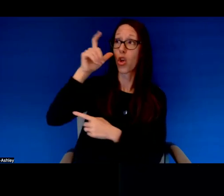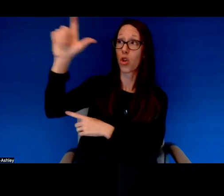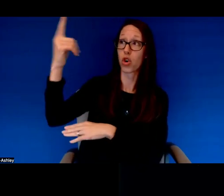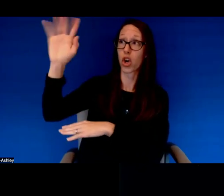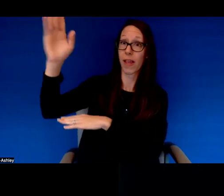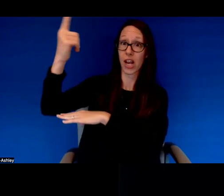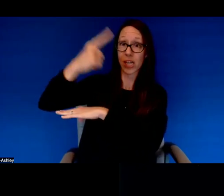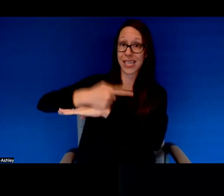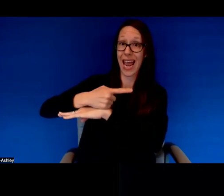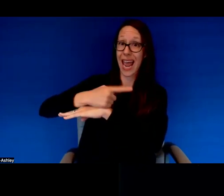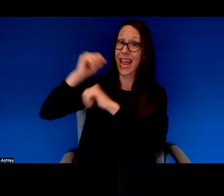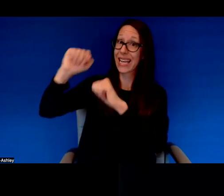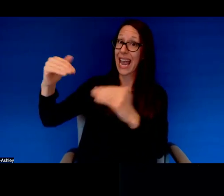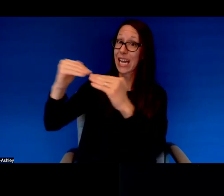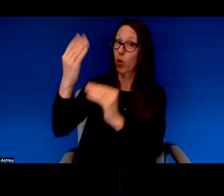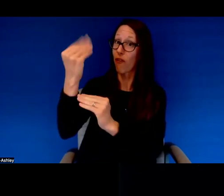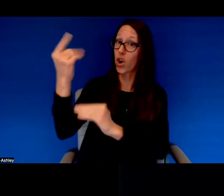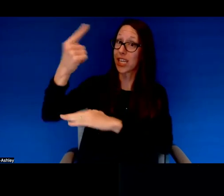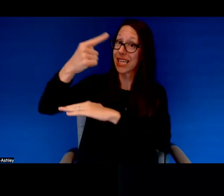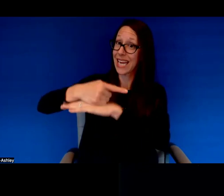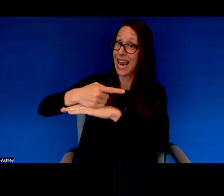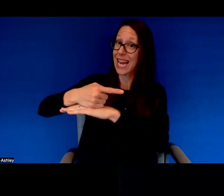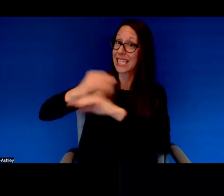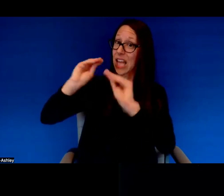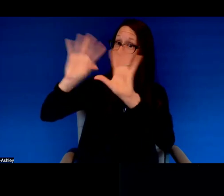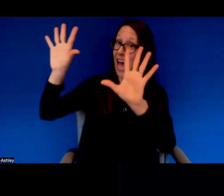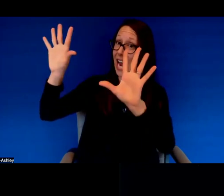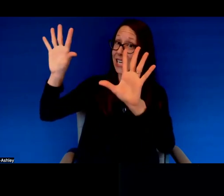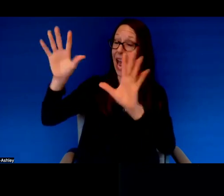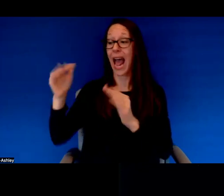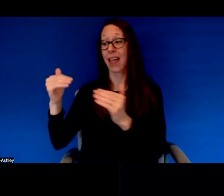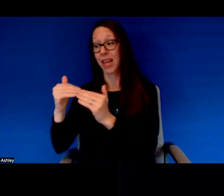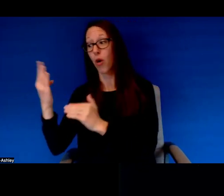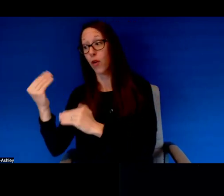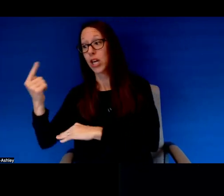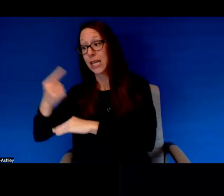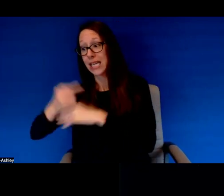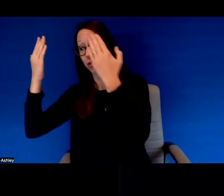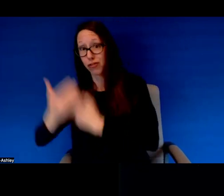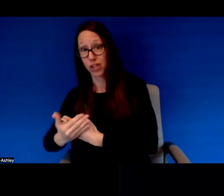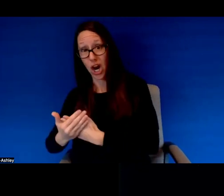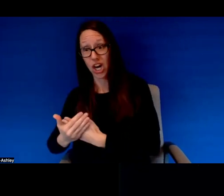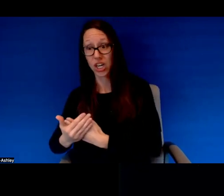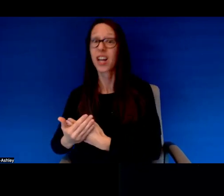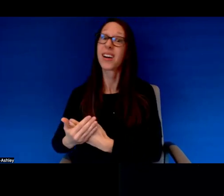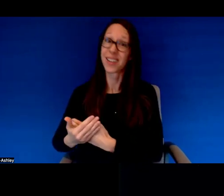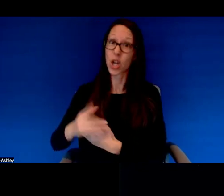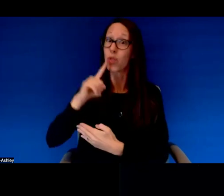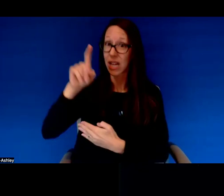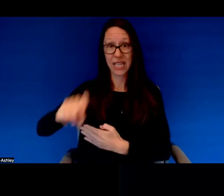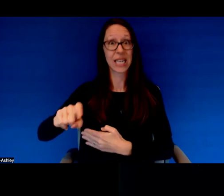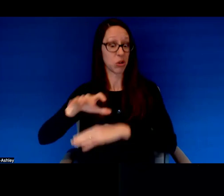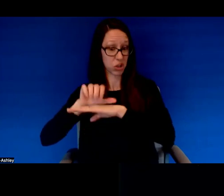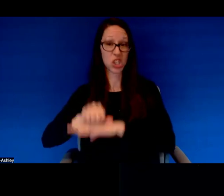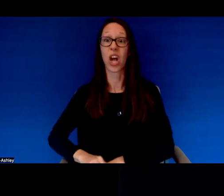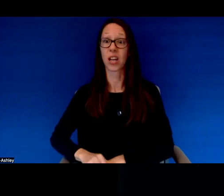can last 14 days of light and then 14 days of dark, like absolutely, I could see that being something you'd really have to adjust to.